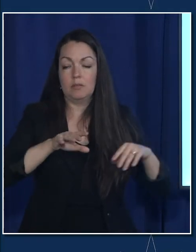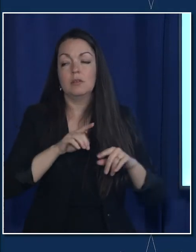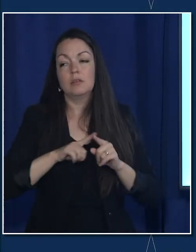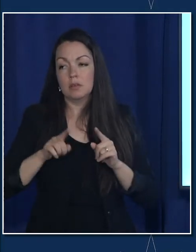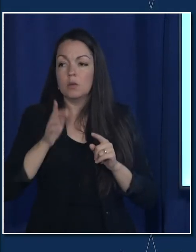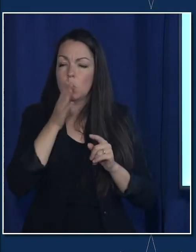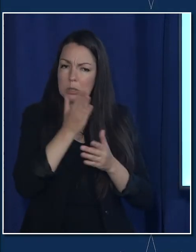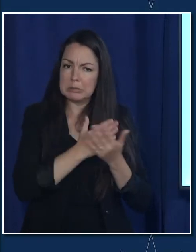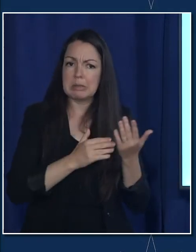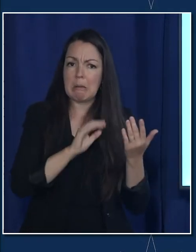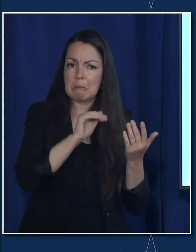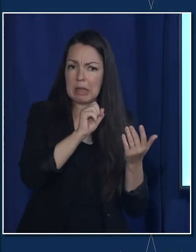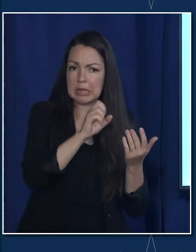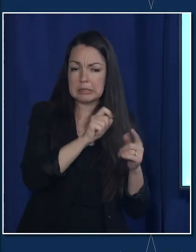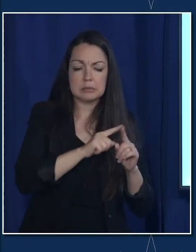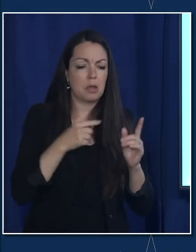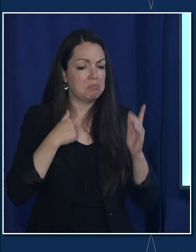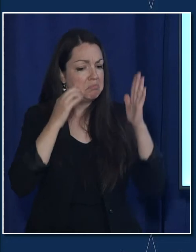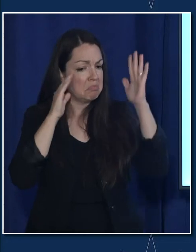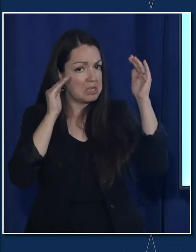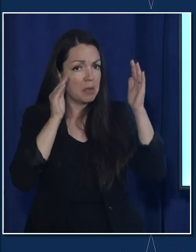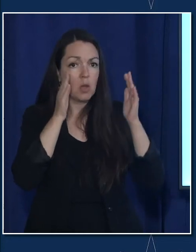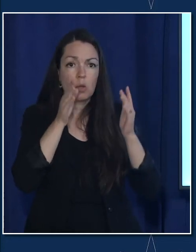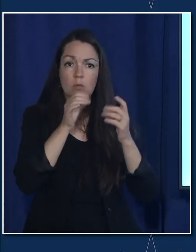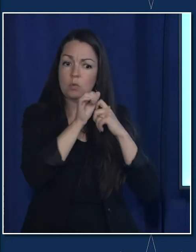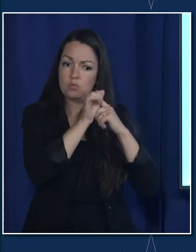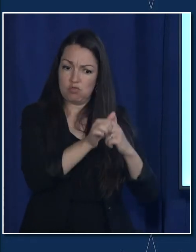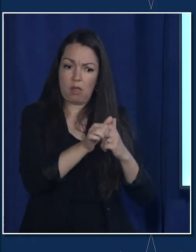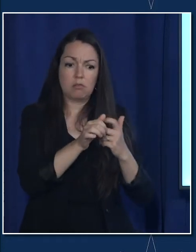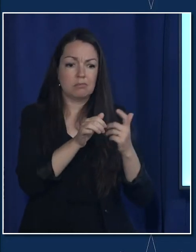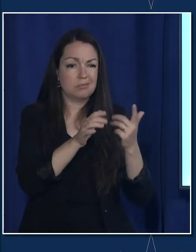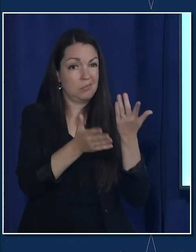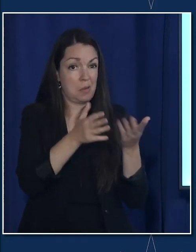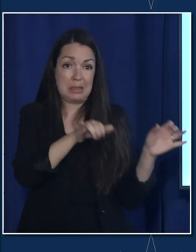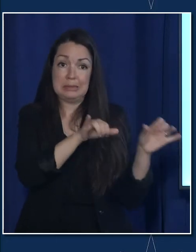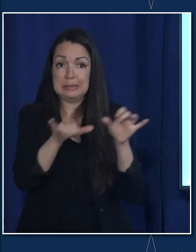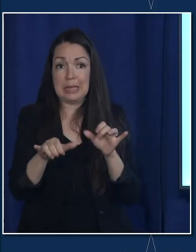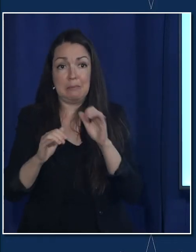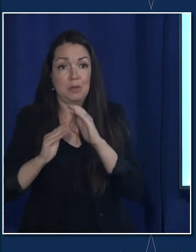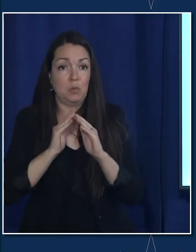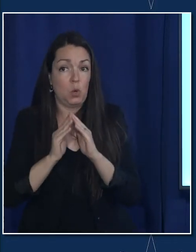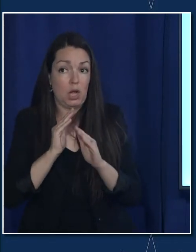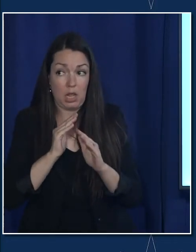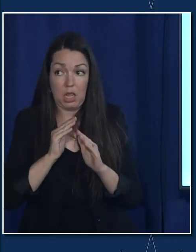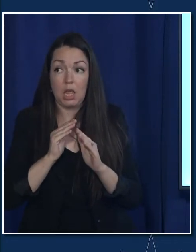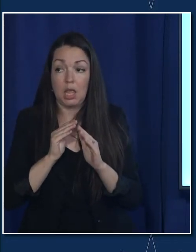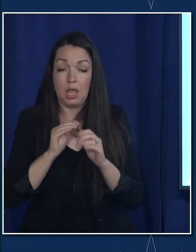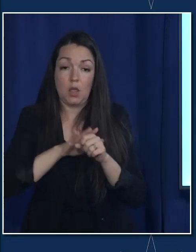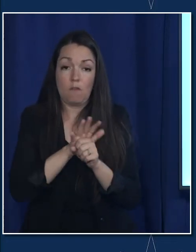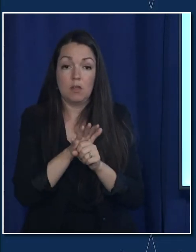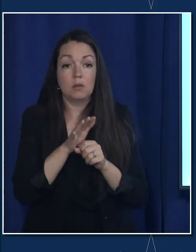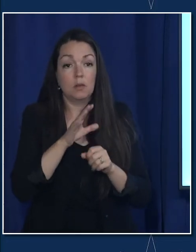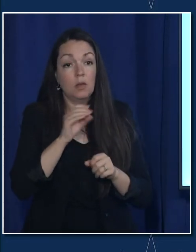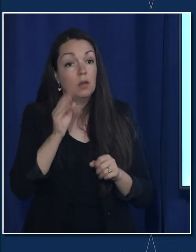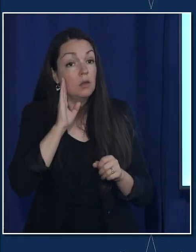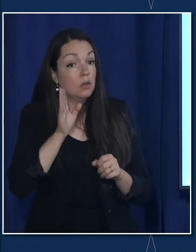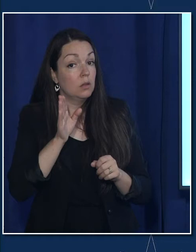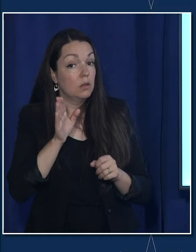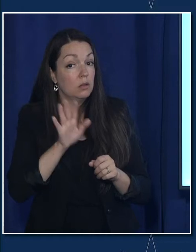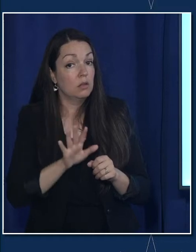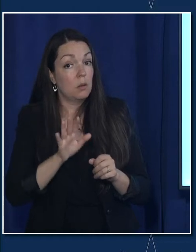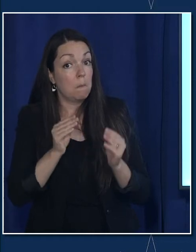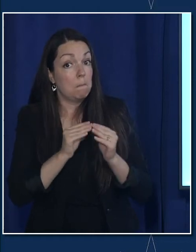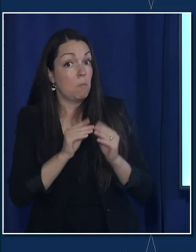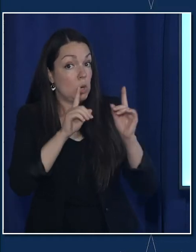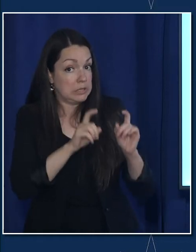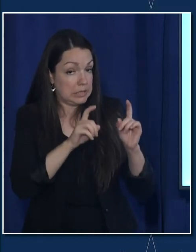but I expect cases to broadly track what we're seeing in the general community among COVID. There's also going to be a lot more